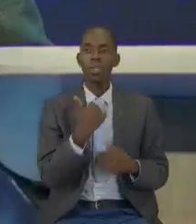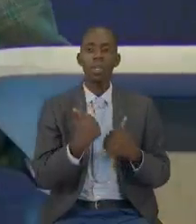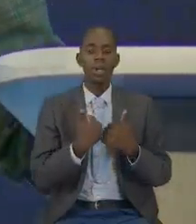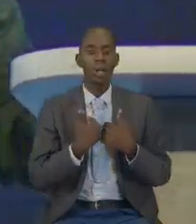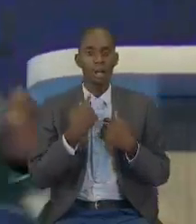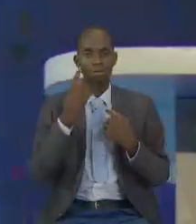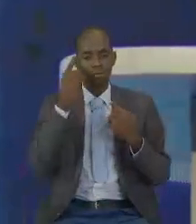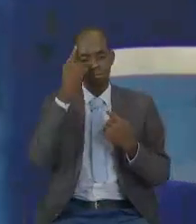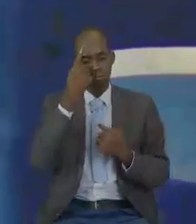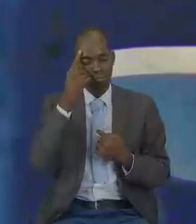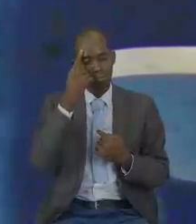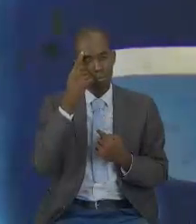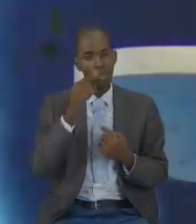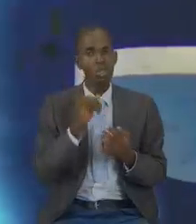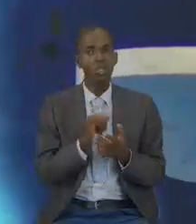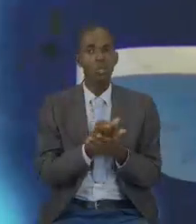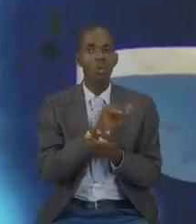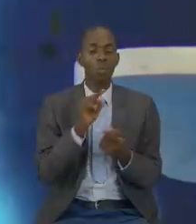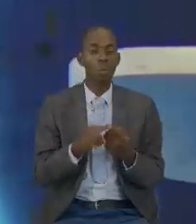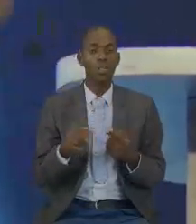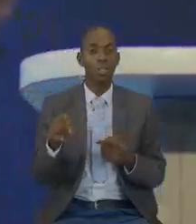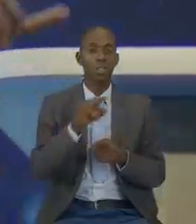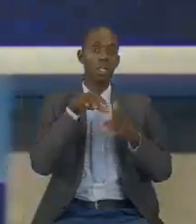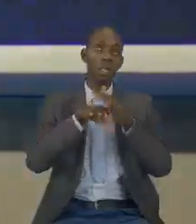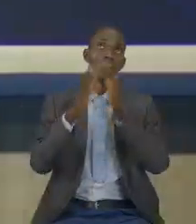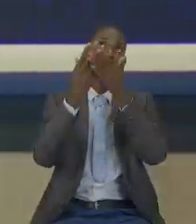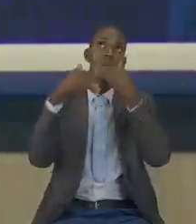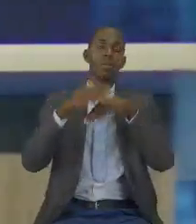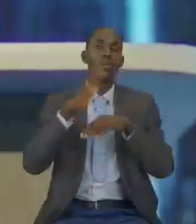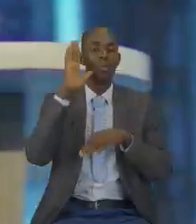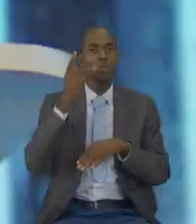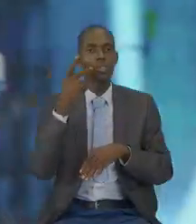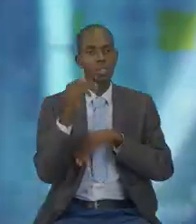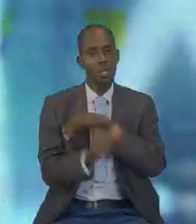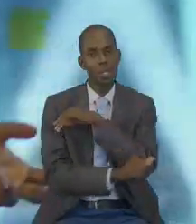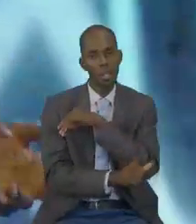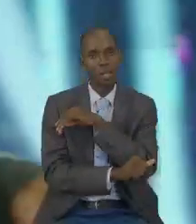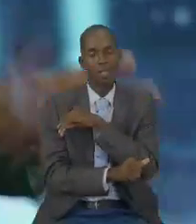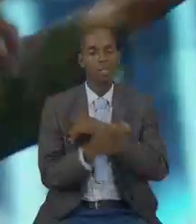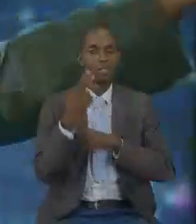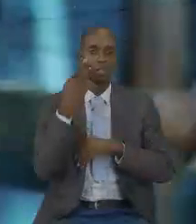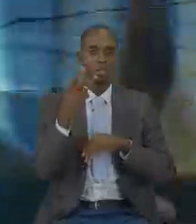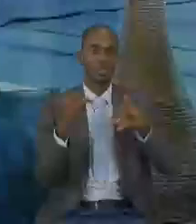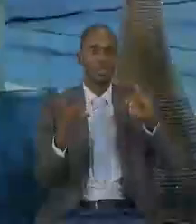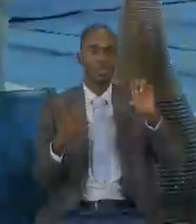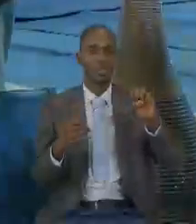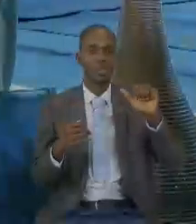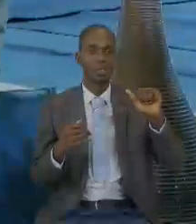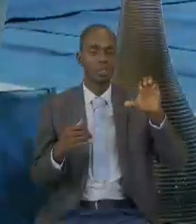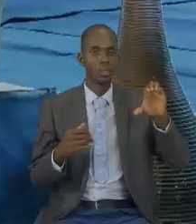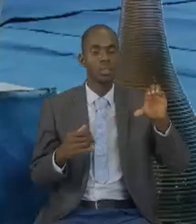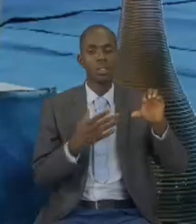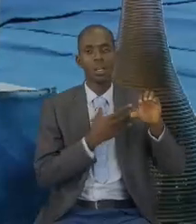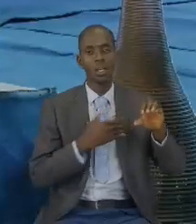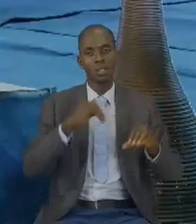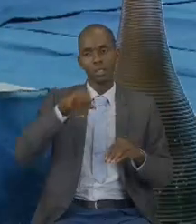that when they got to heaven, they'll see Abraham, they'll see Isaac, they'll see Jacob,